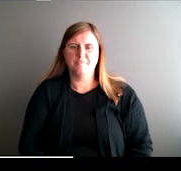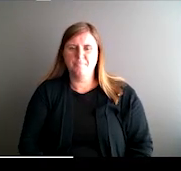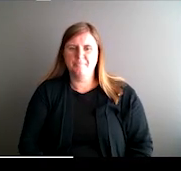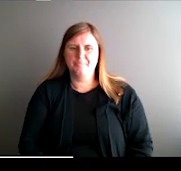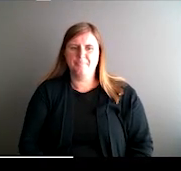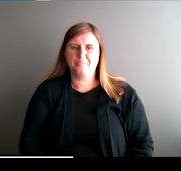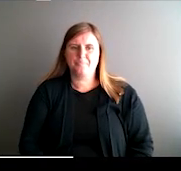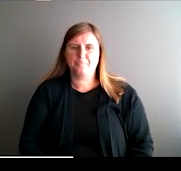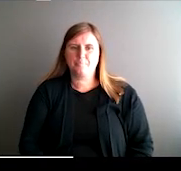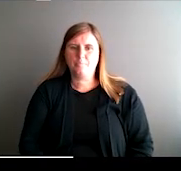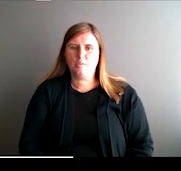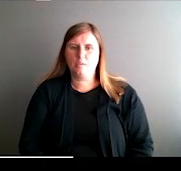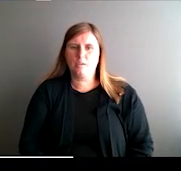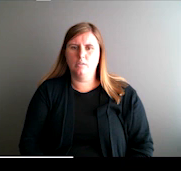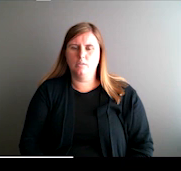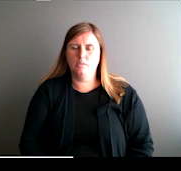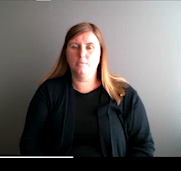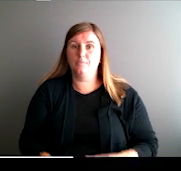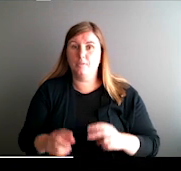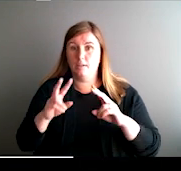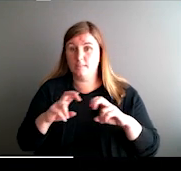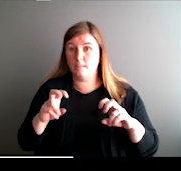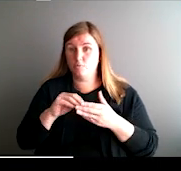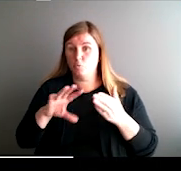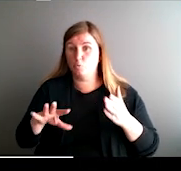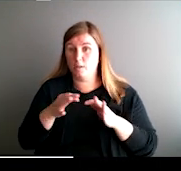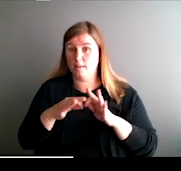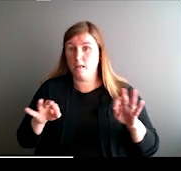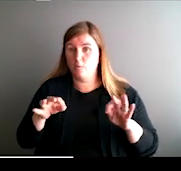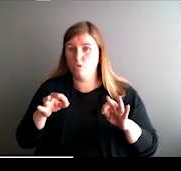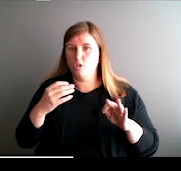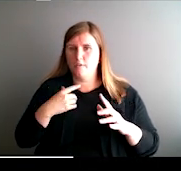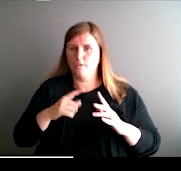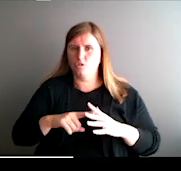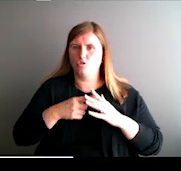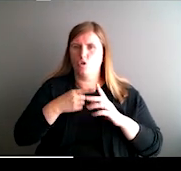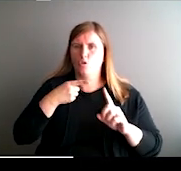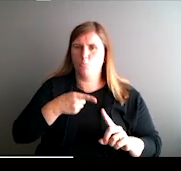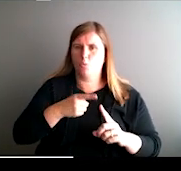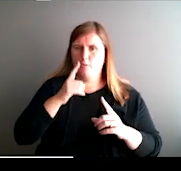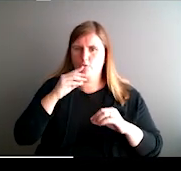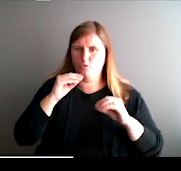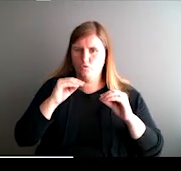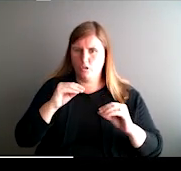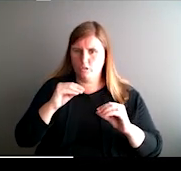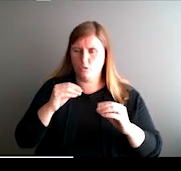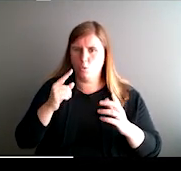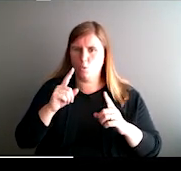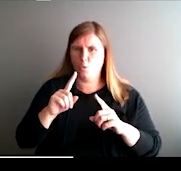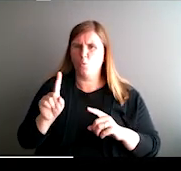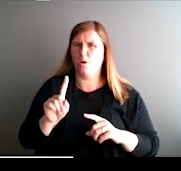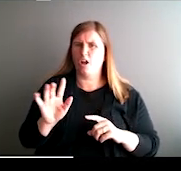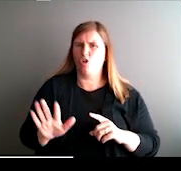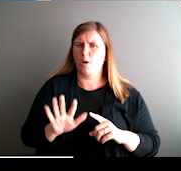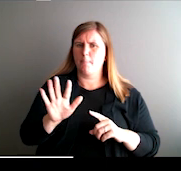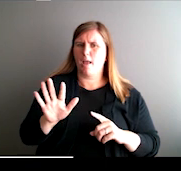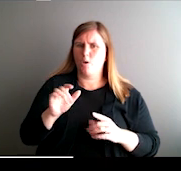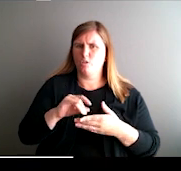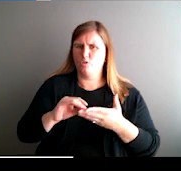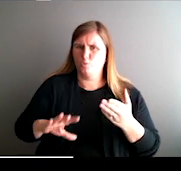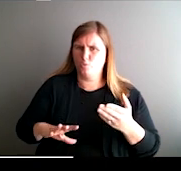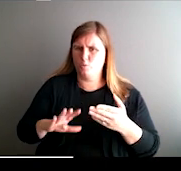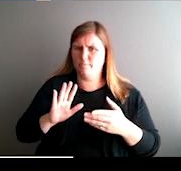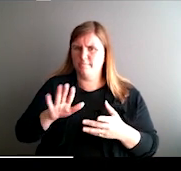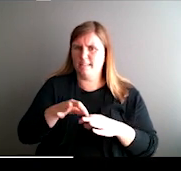This assessment of student language should provide some starting point for instruction. Whereabouts is the